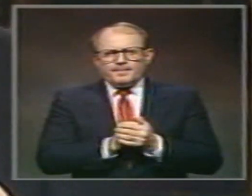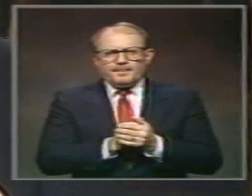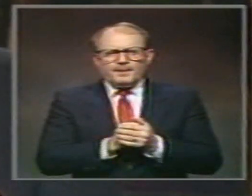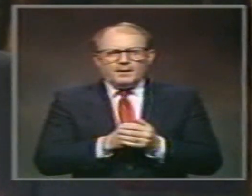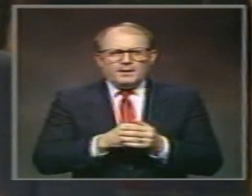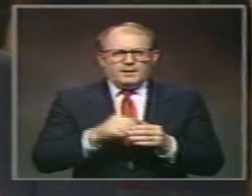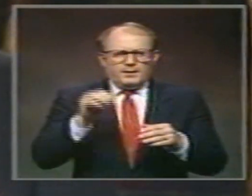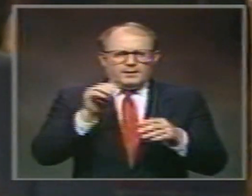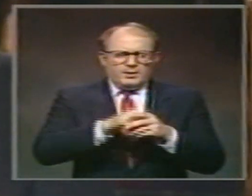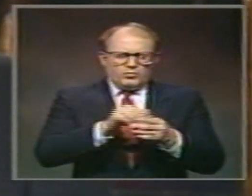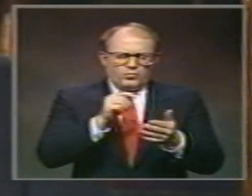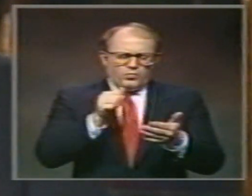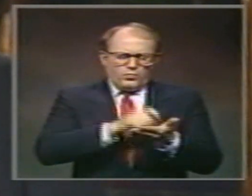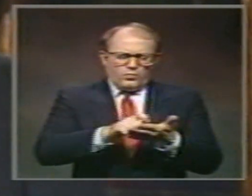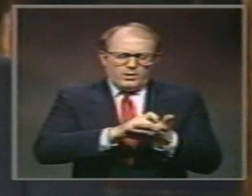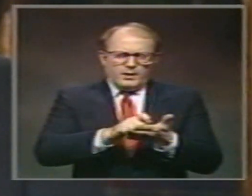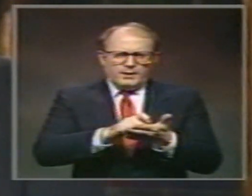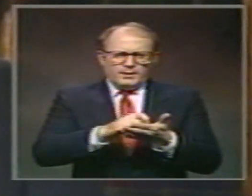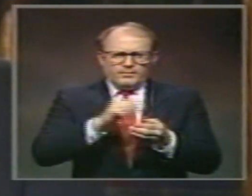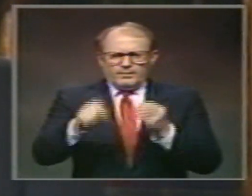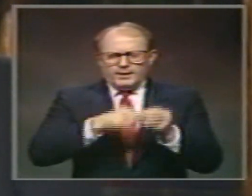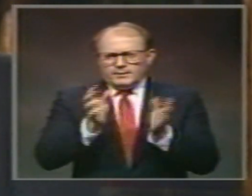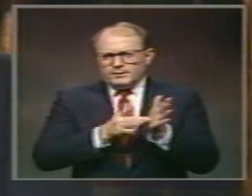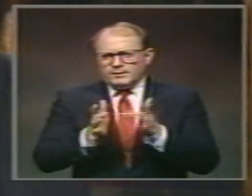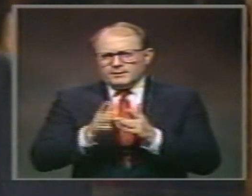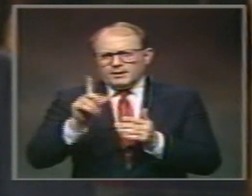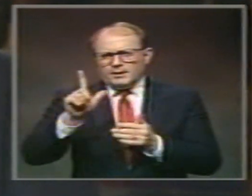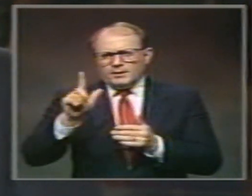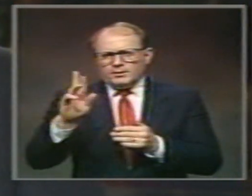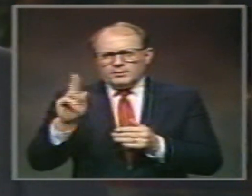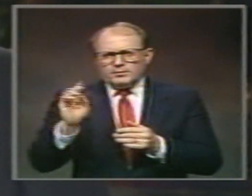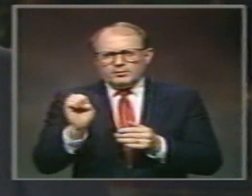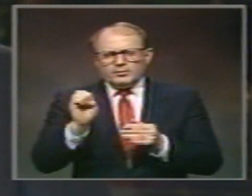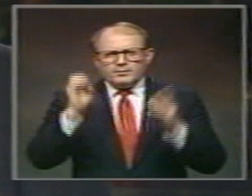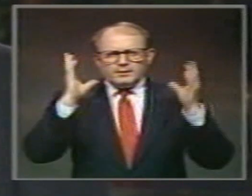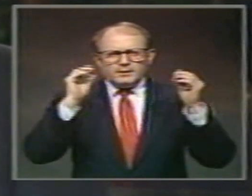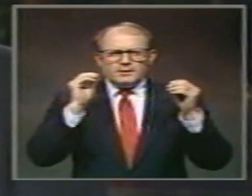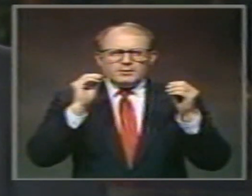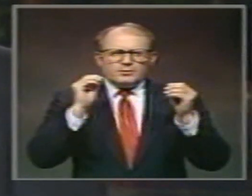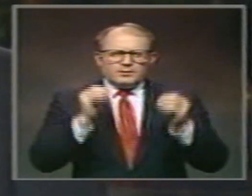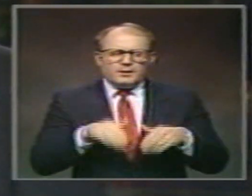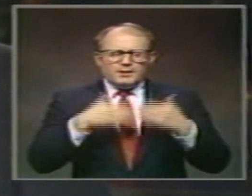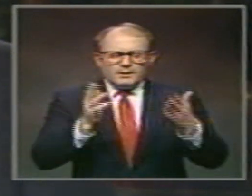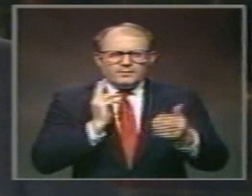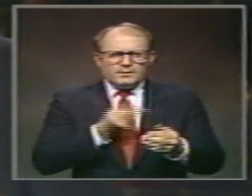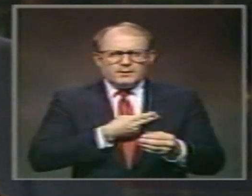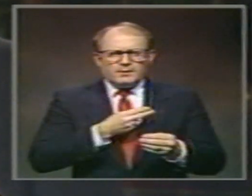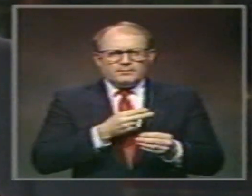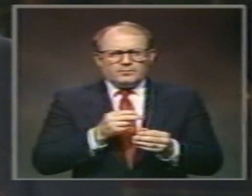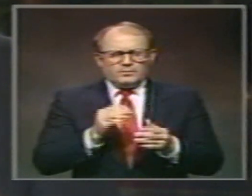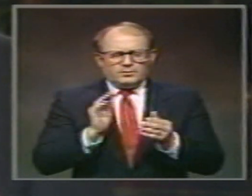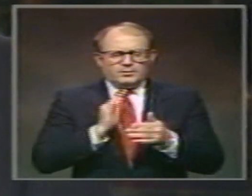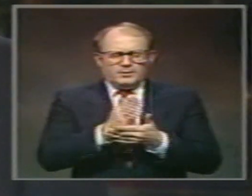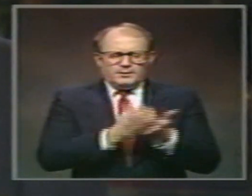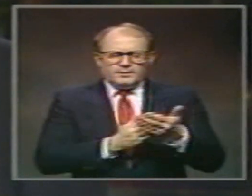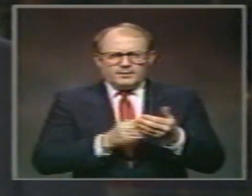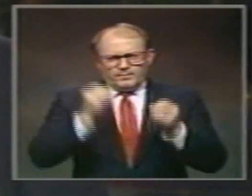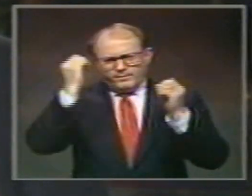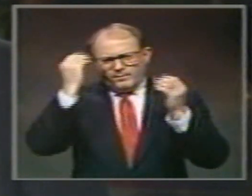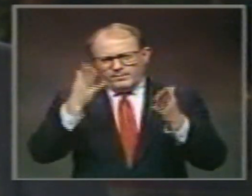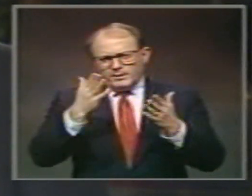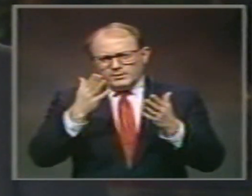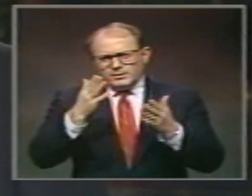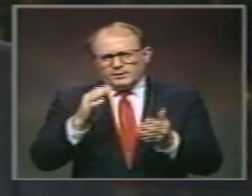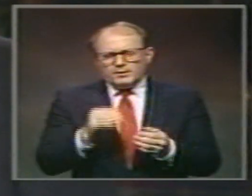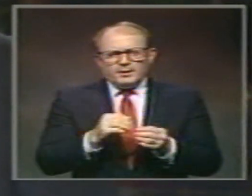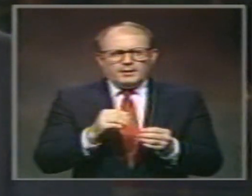writing the life of Jesus, Luke gives us some insights into this aspect of his teaching that are not so pronounced in Matthew, Mark, and John.